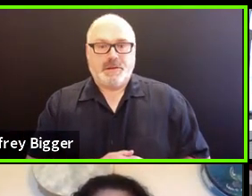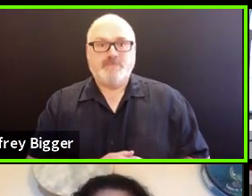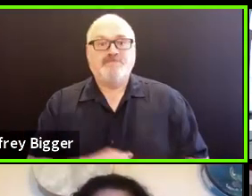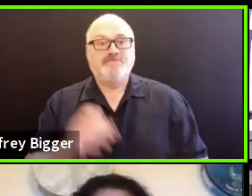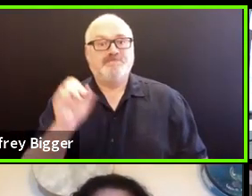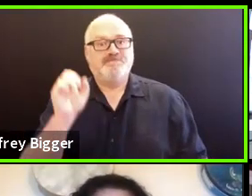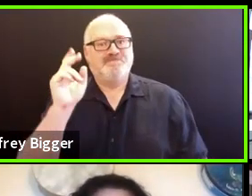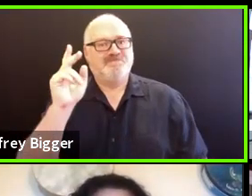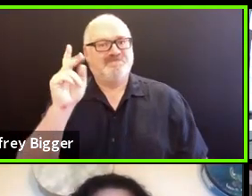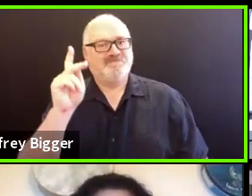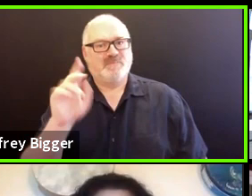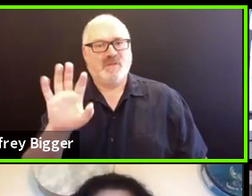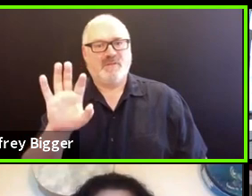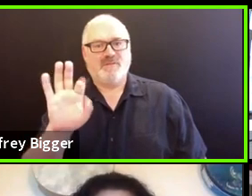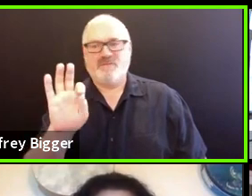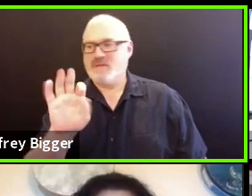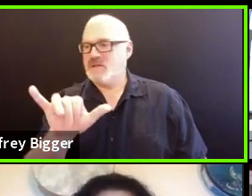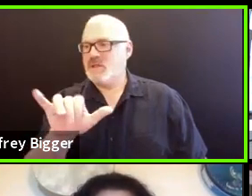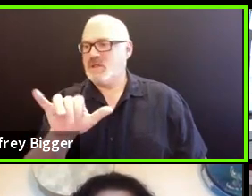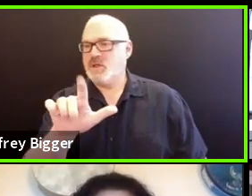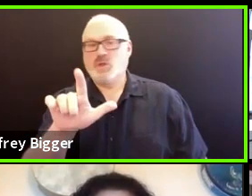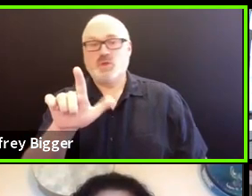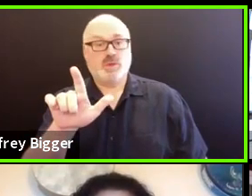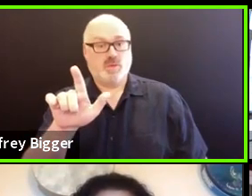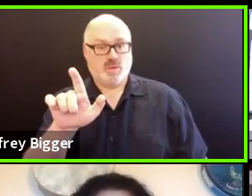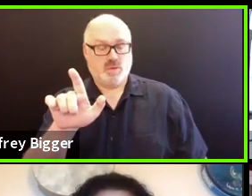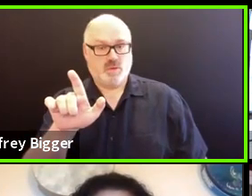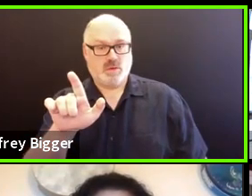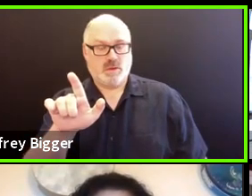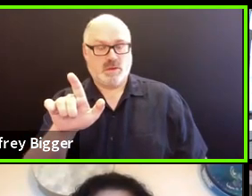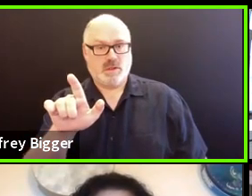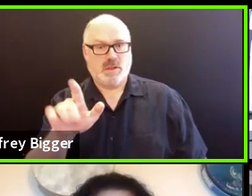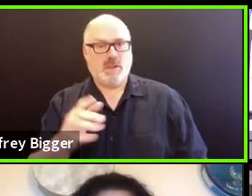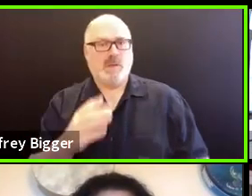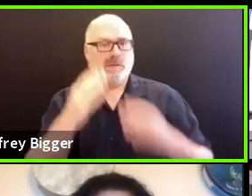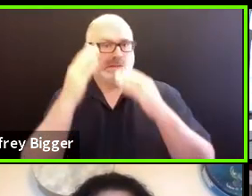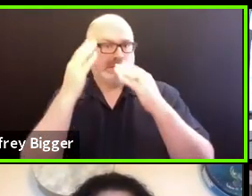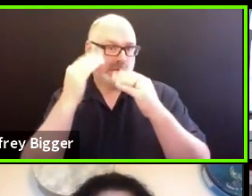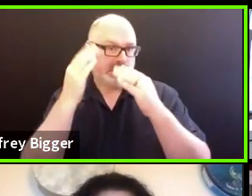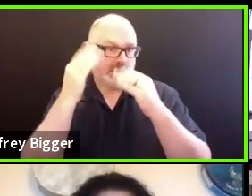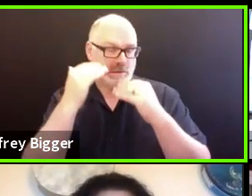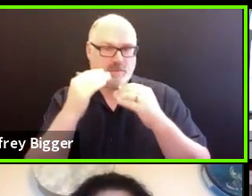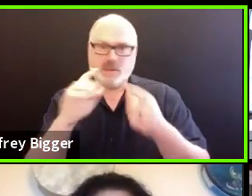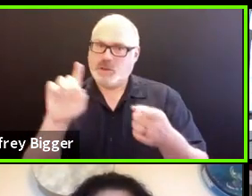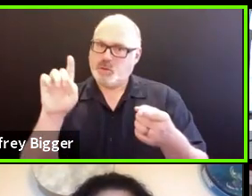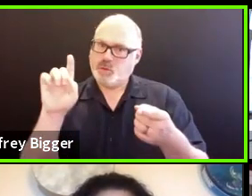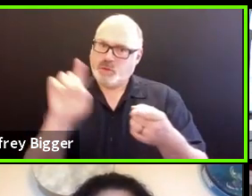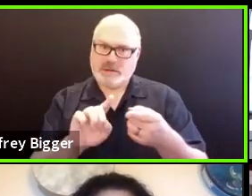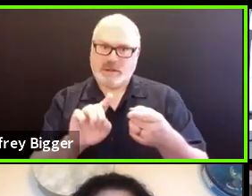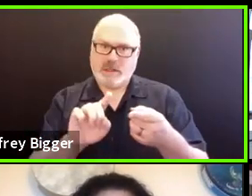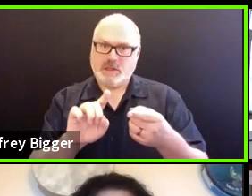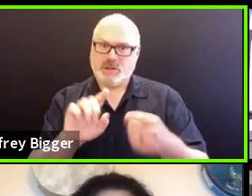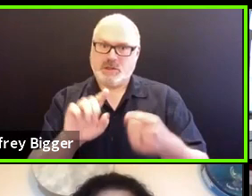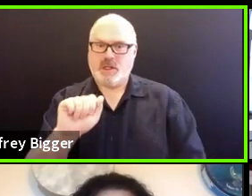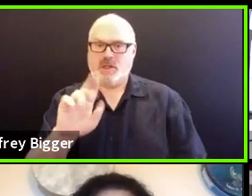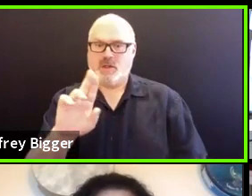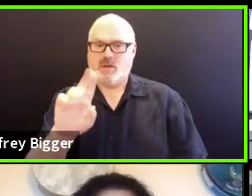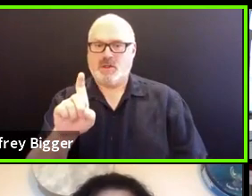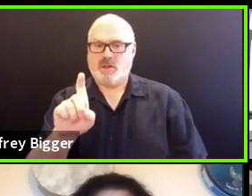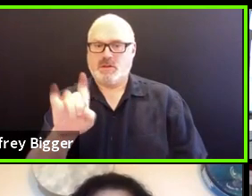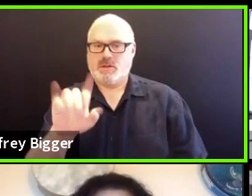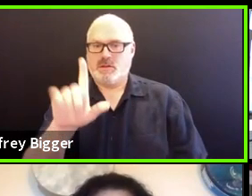Okay, so for fiscal year 21, we are also anticipating significant reductions in our auxiliary